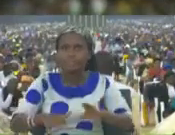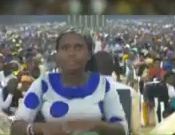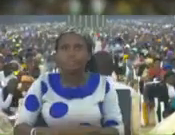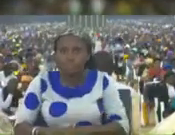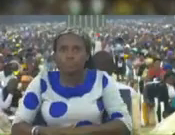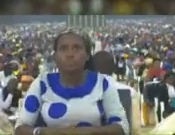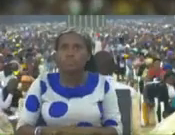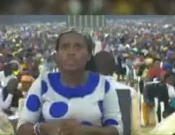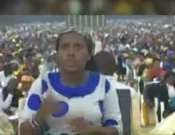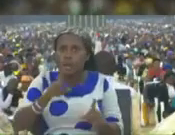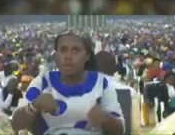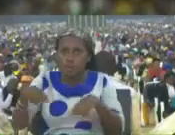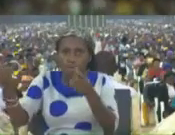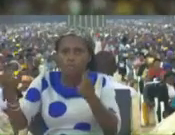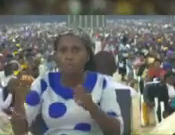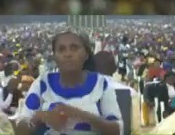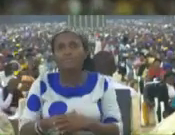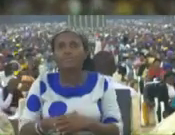funeral. That's what he said.